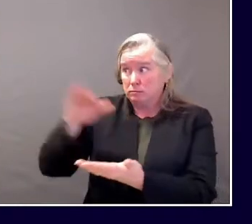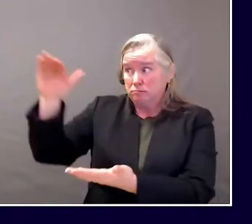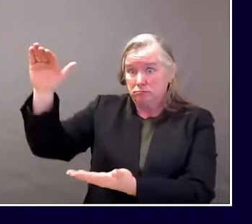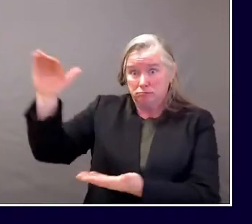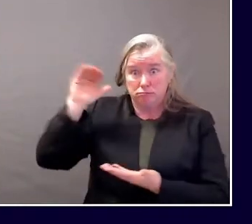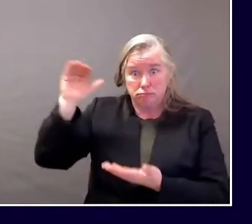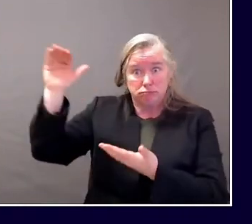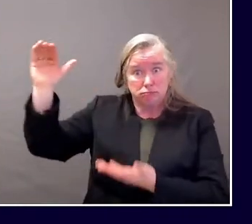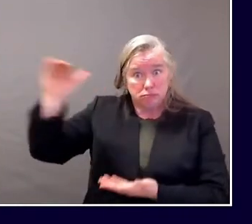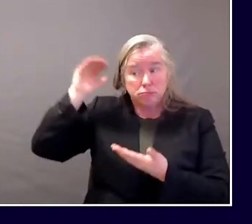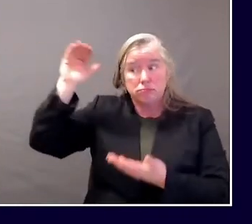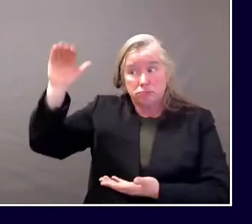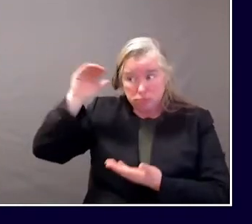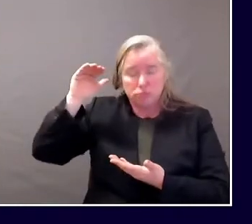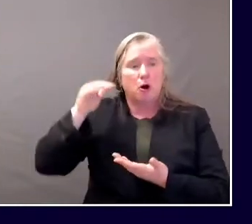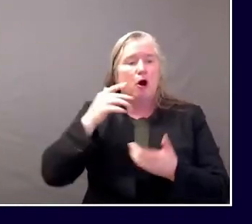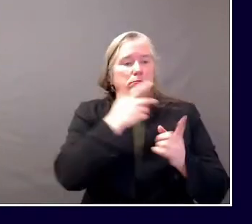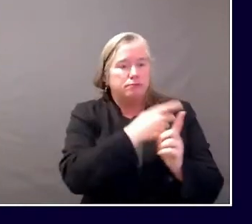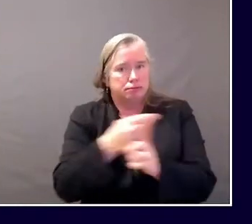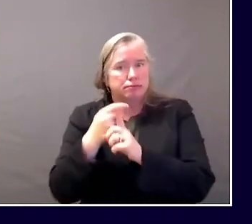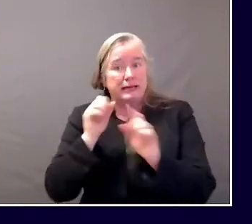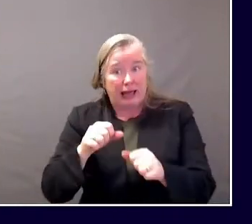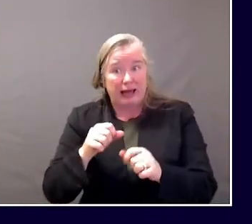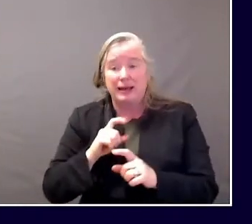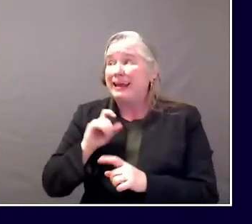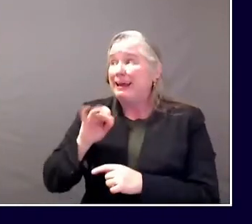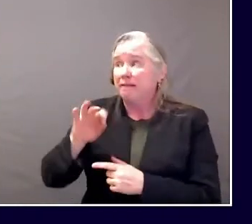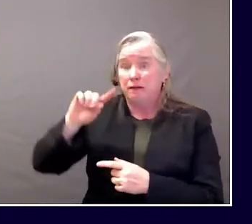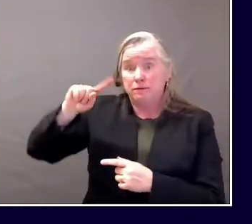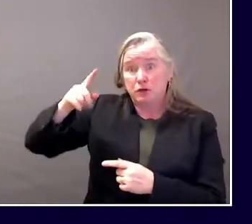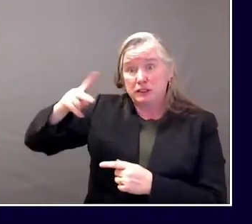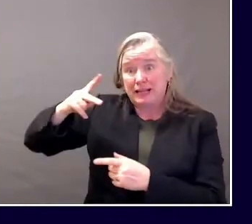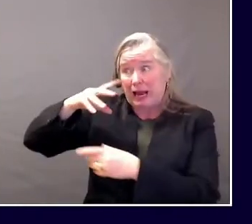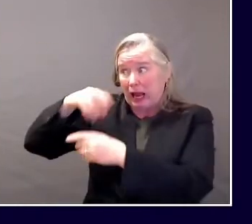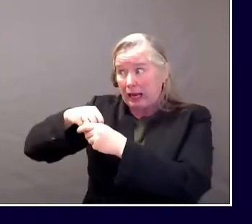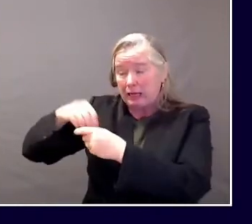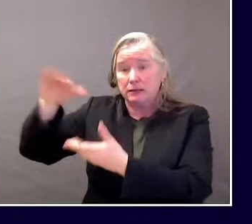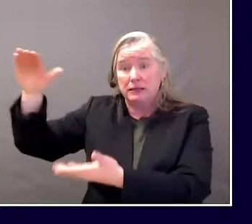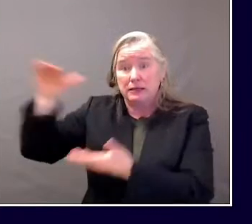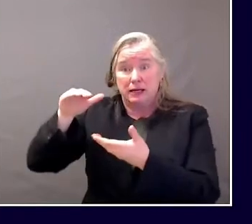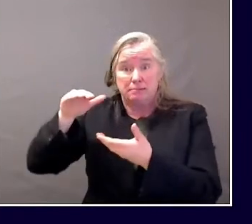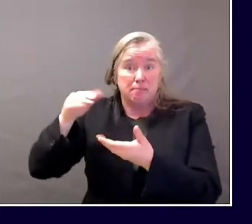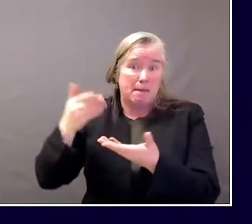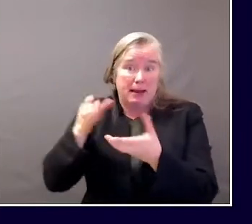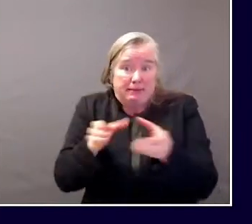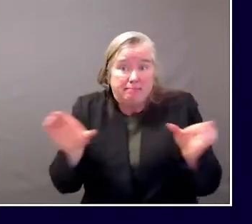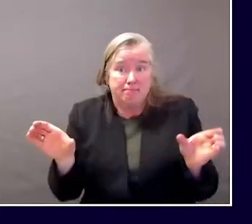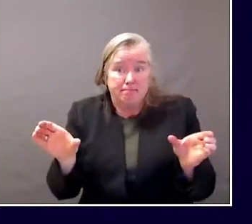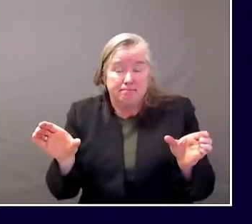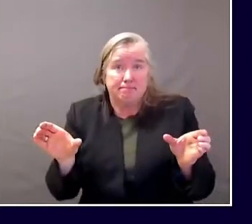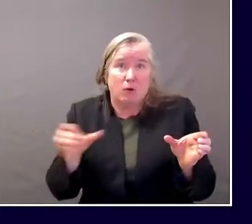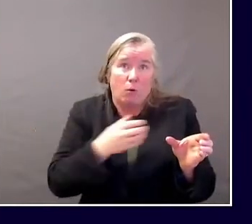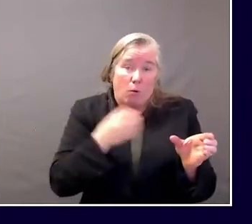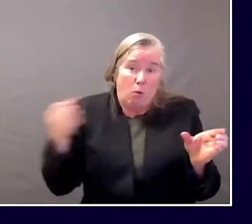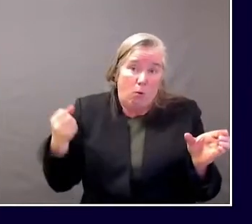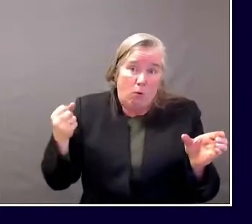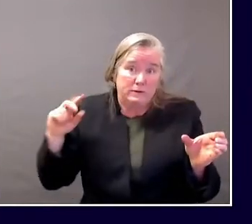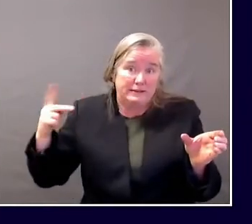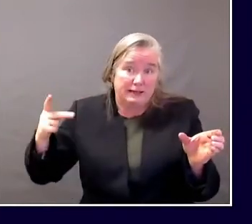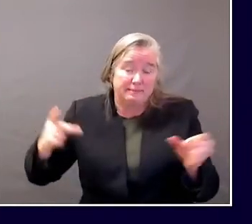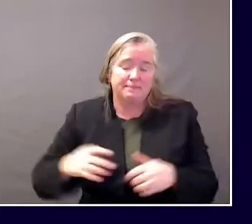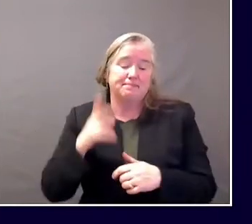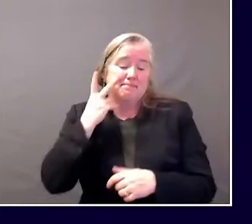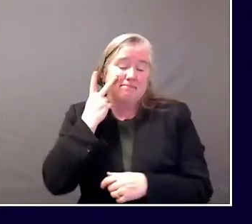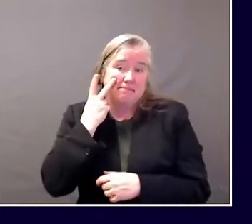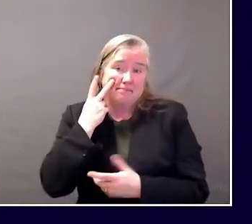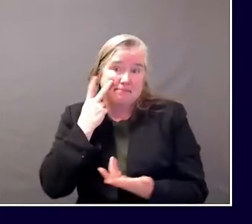open question at this point. So on that note, if you were to get more vaccines, would the amount of people that you